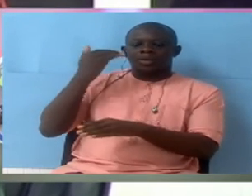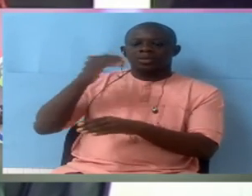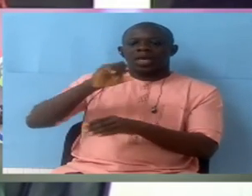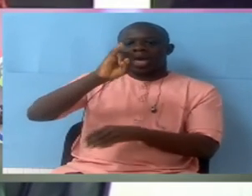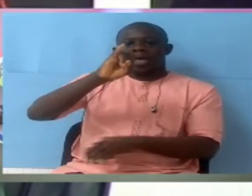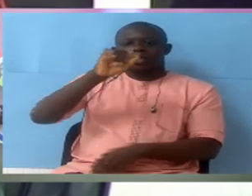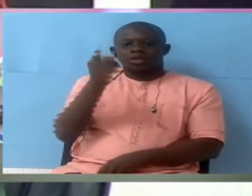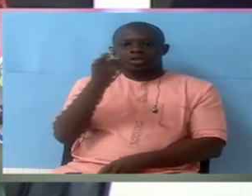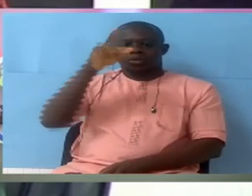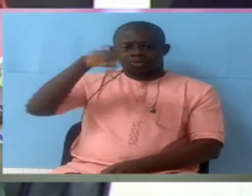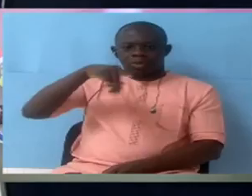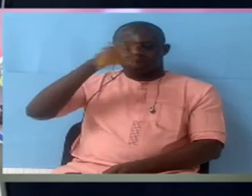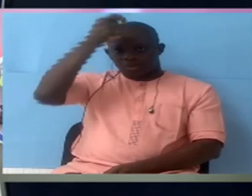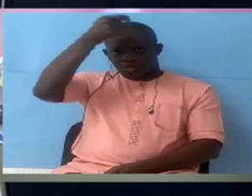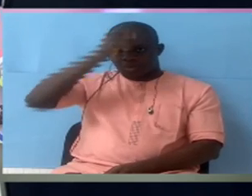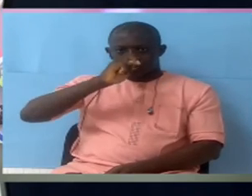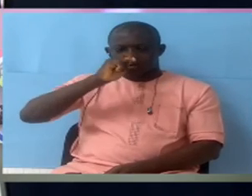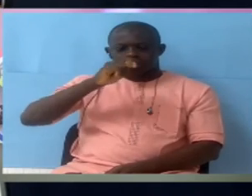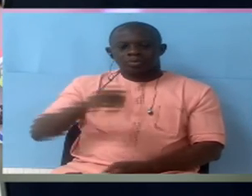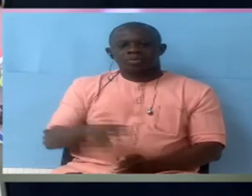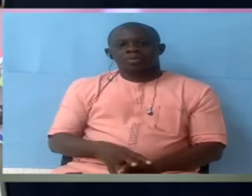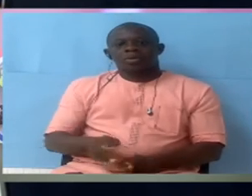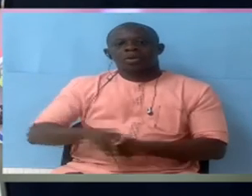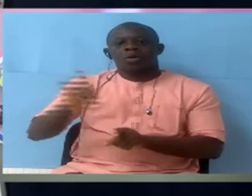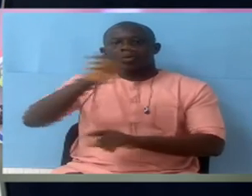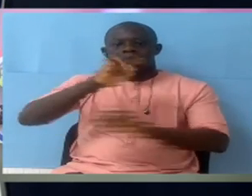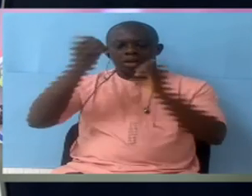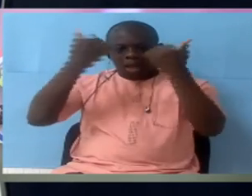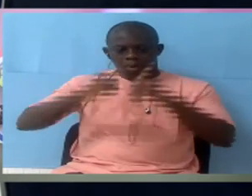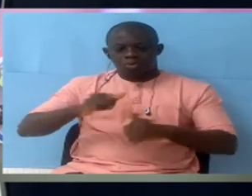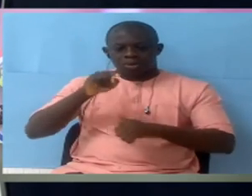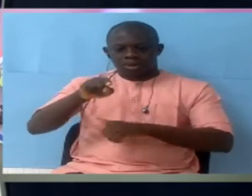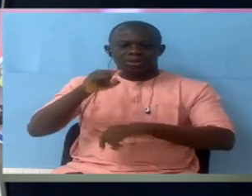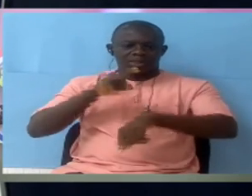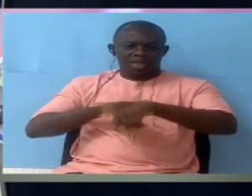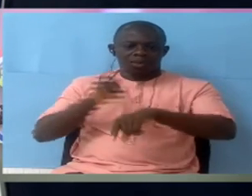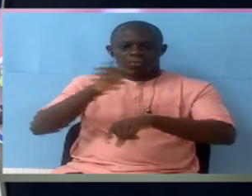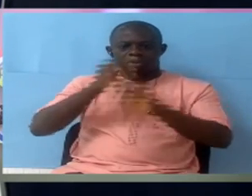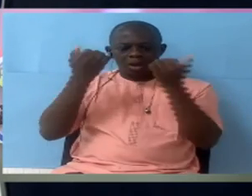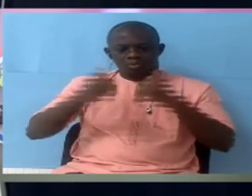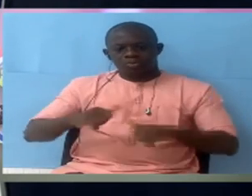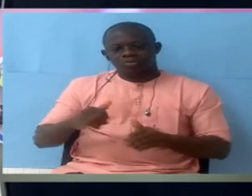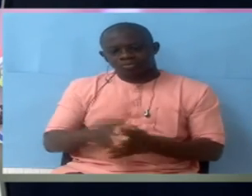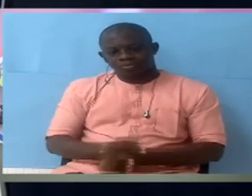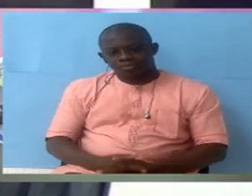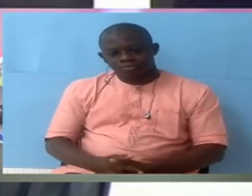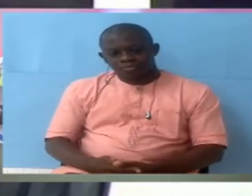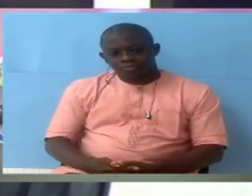bi. What happened this time around? Bi on nak lana fa hew.